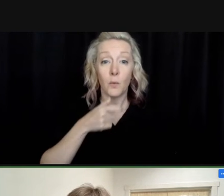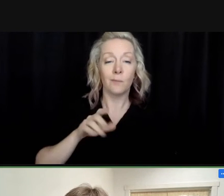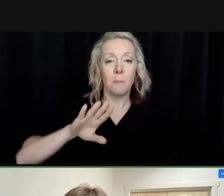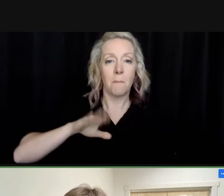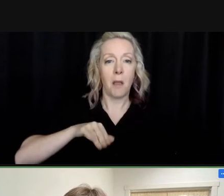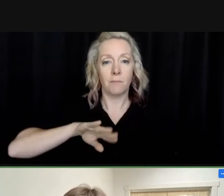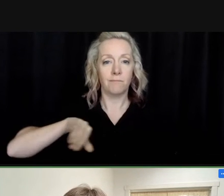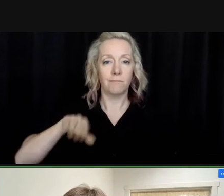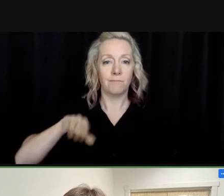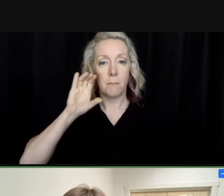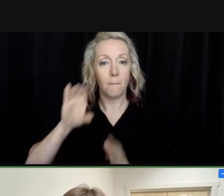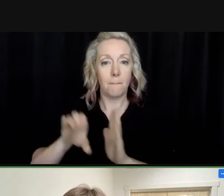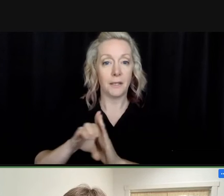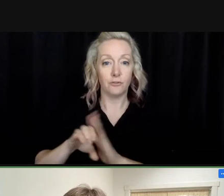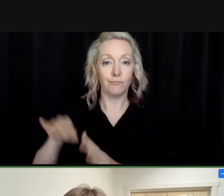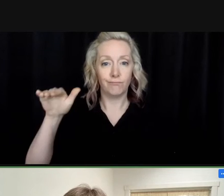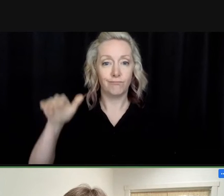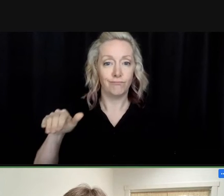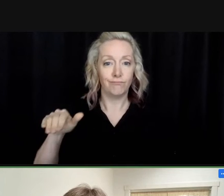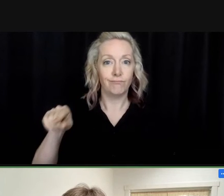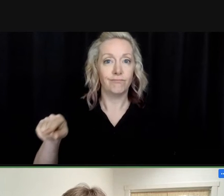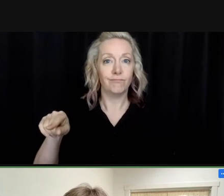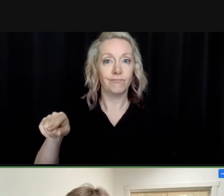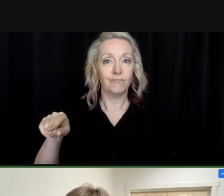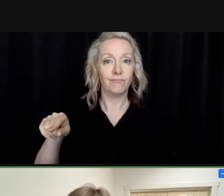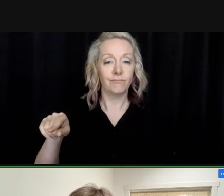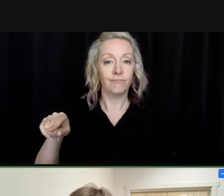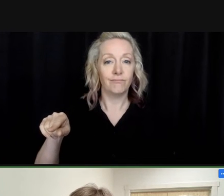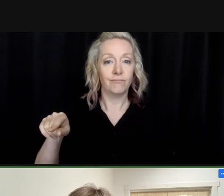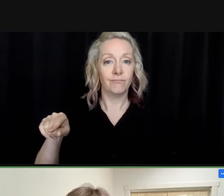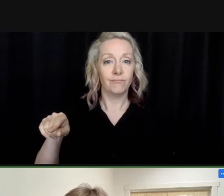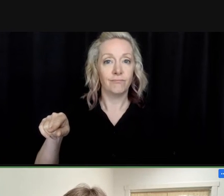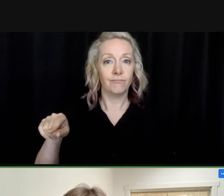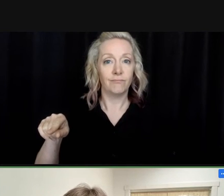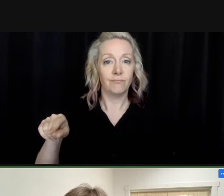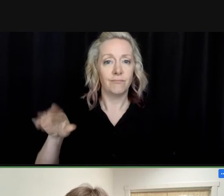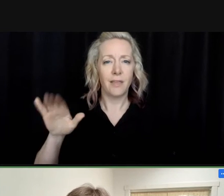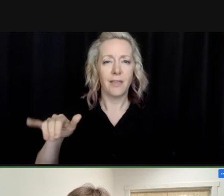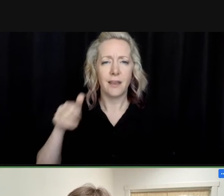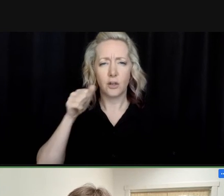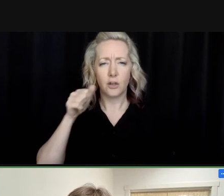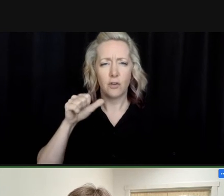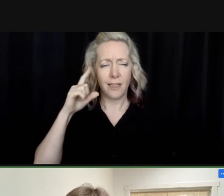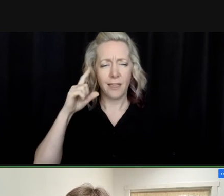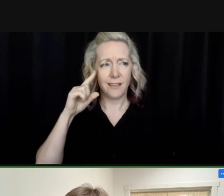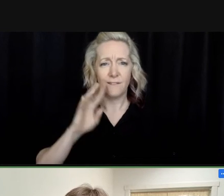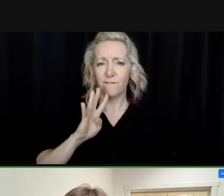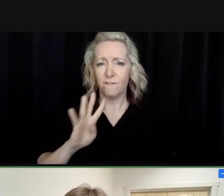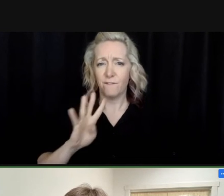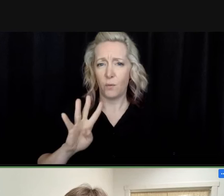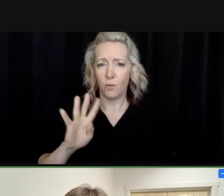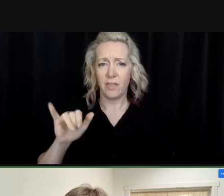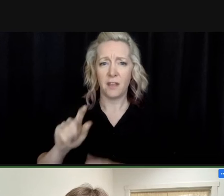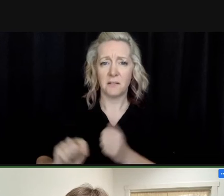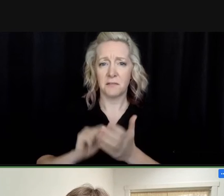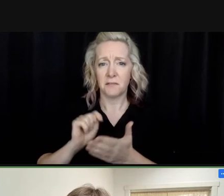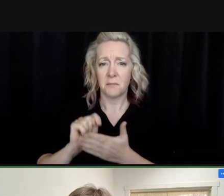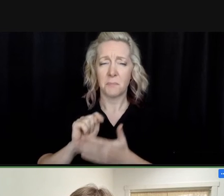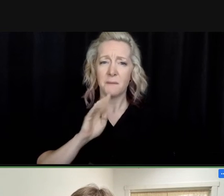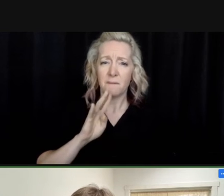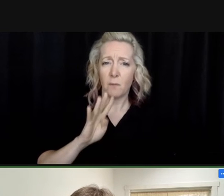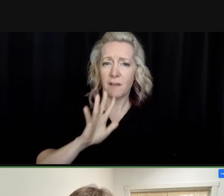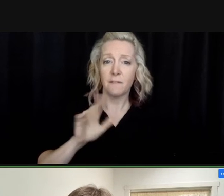bottom picture. There's a photograph, and there's a small child. I think she was probably 4 here, and maybe